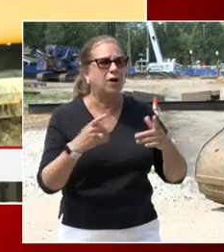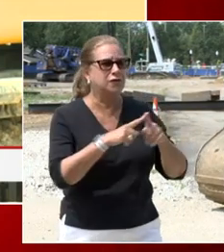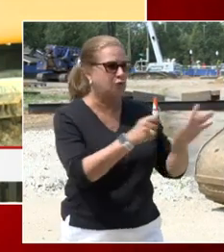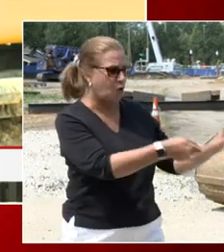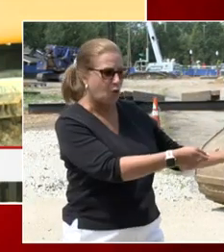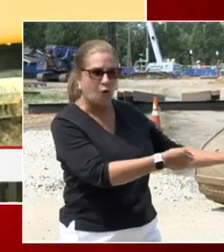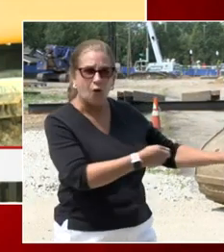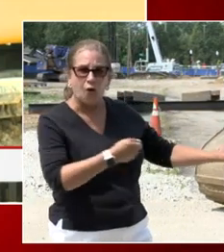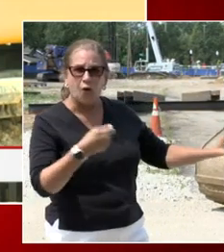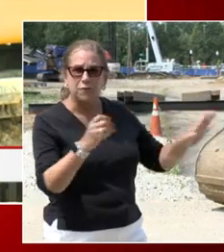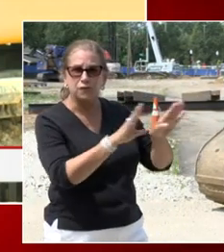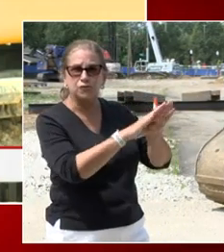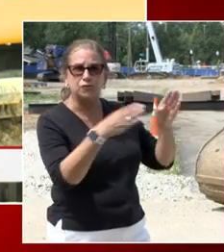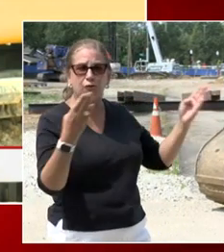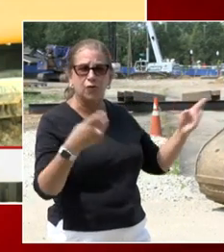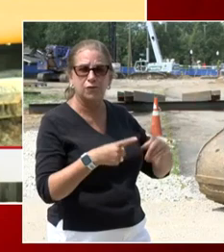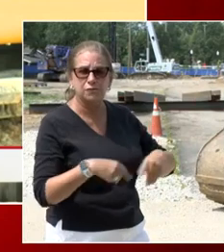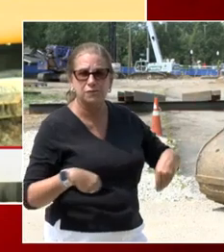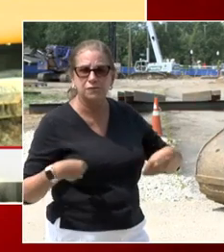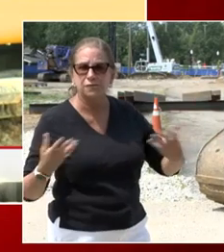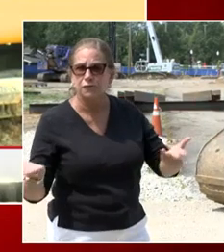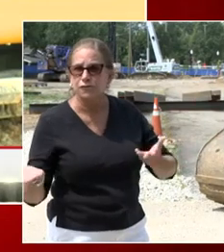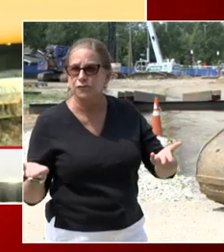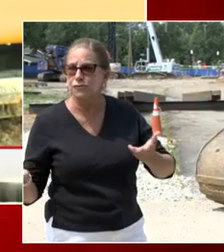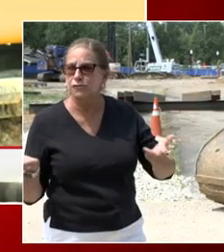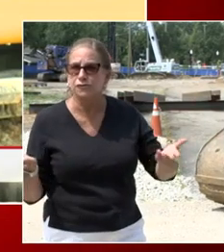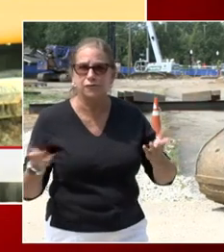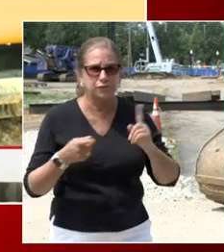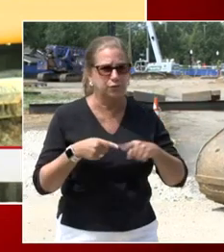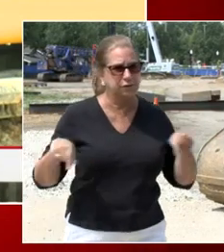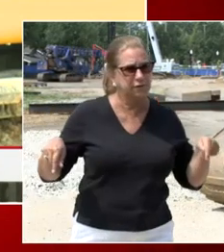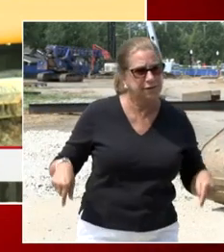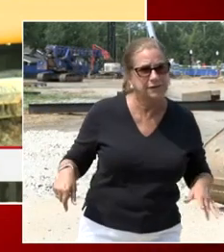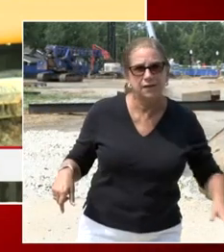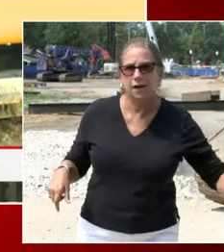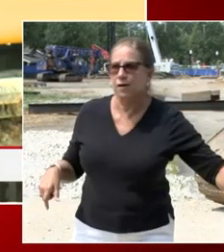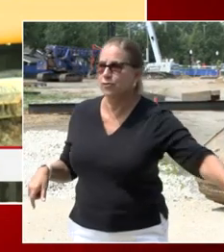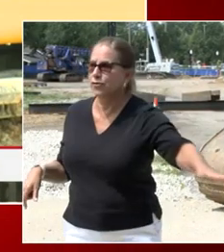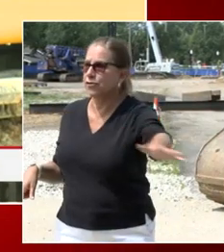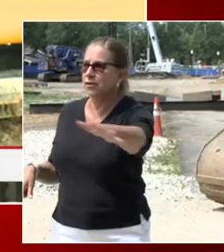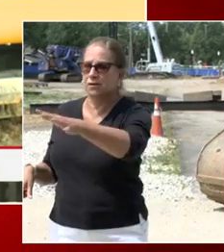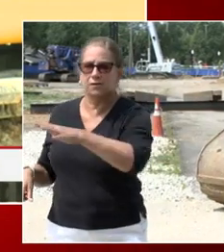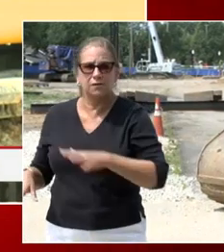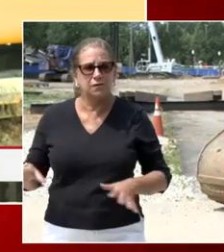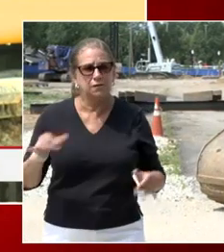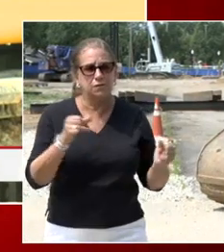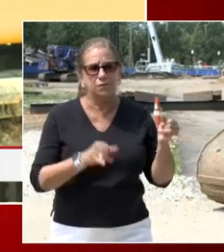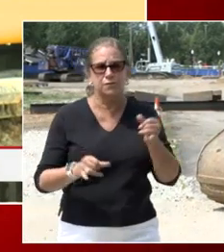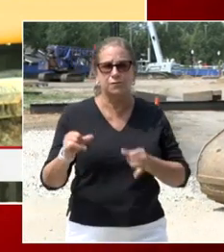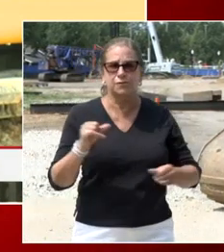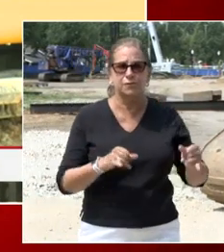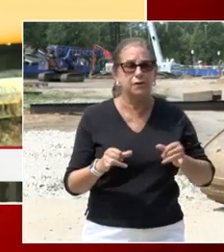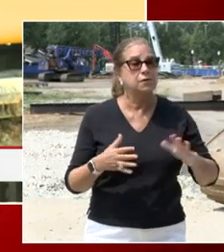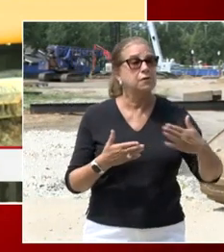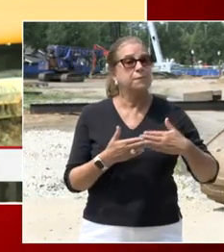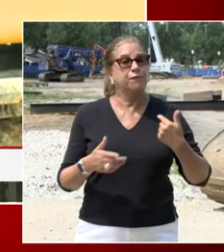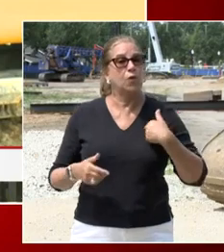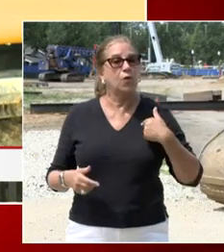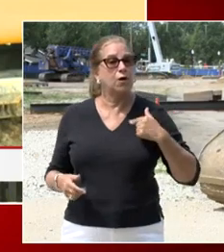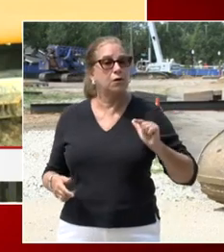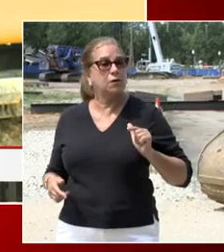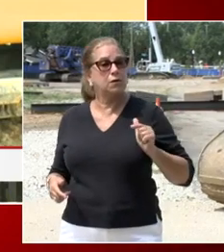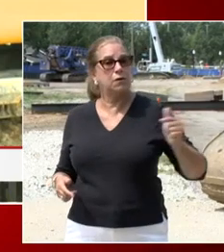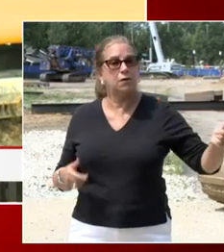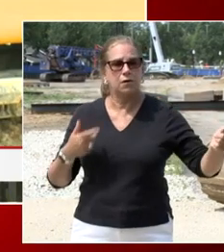serving neighbors from all walks of life. Before I bring up our next speaker, I would like to thank our DemPed team,